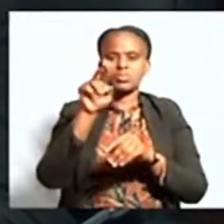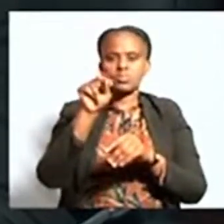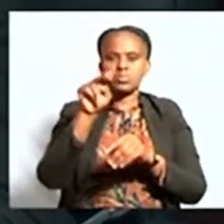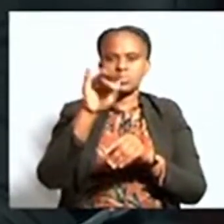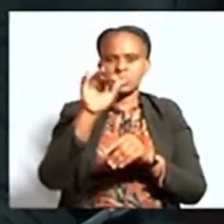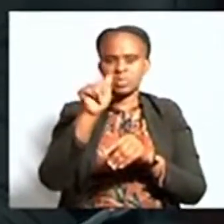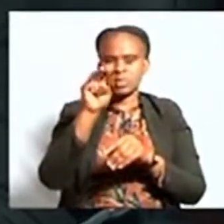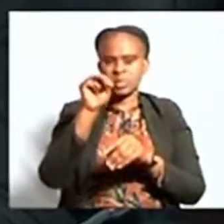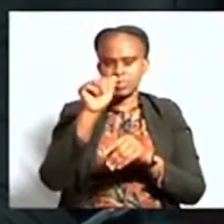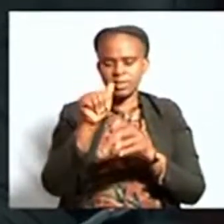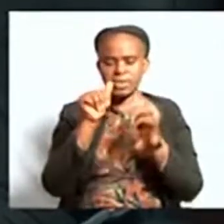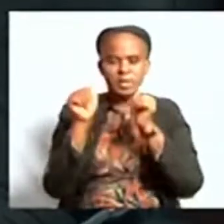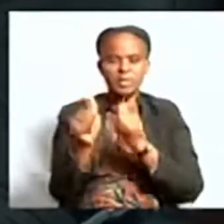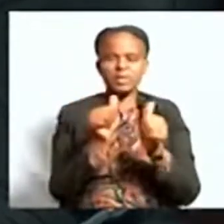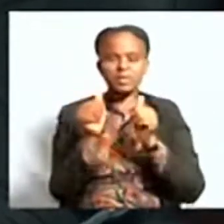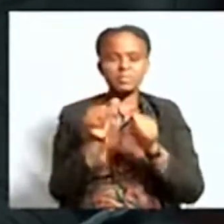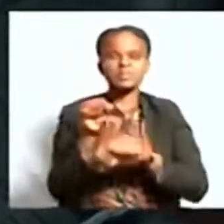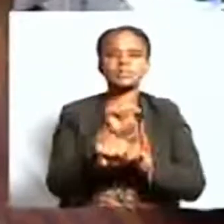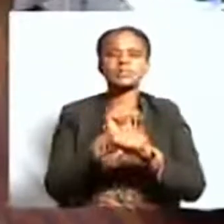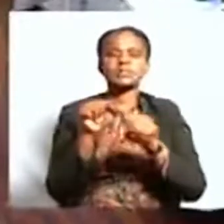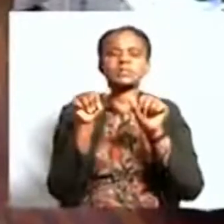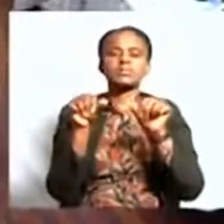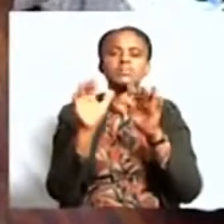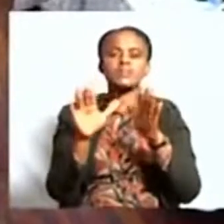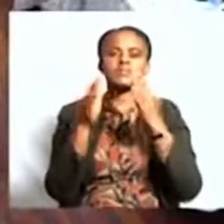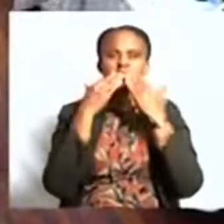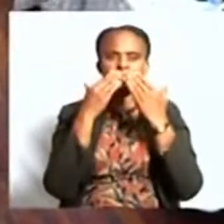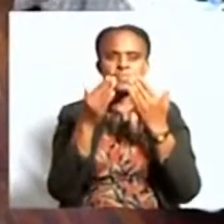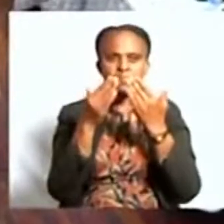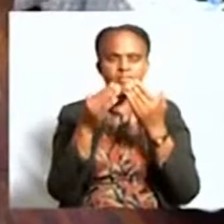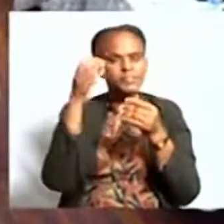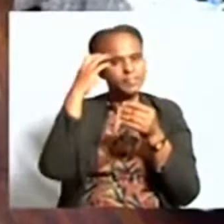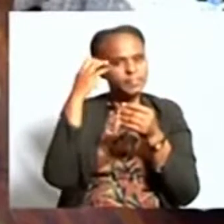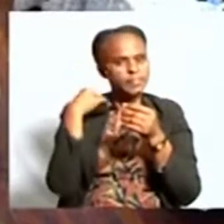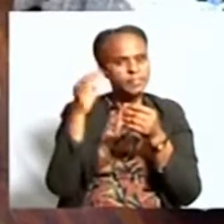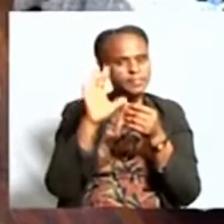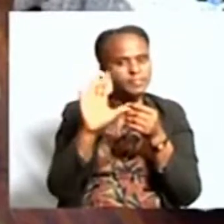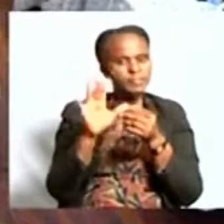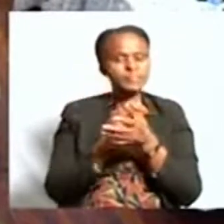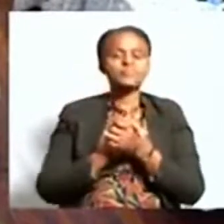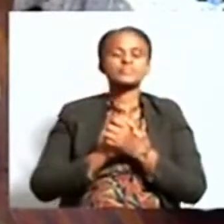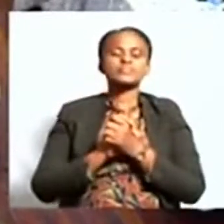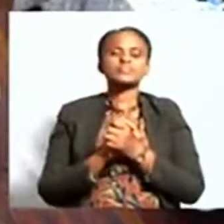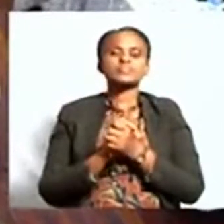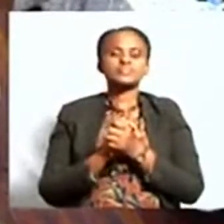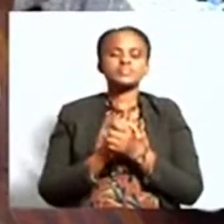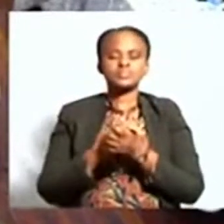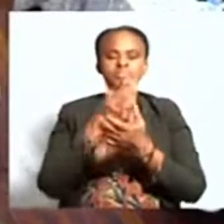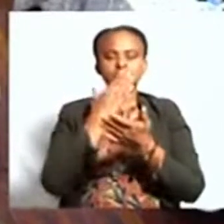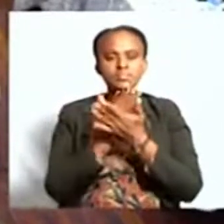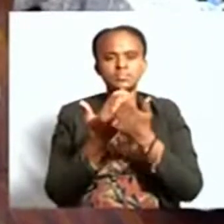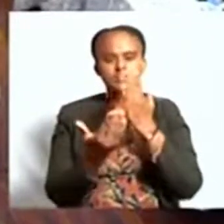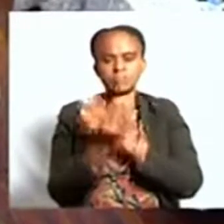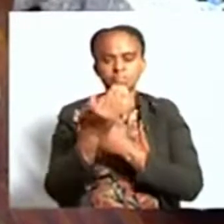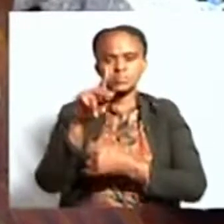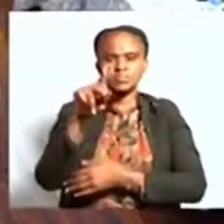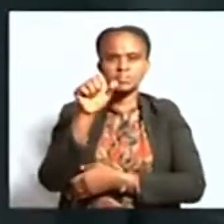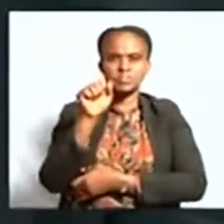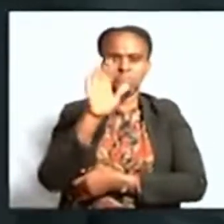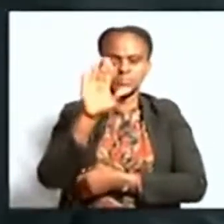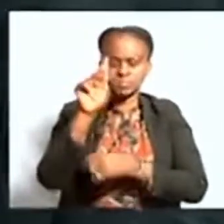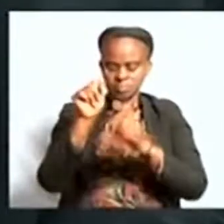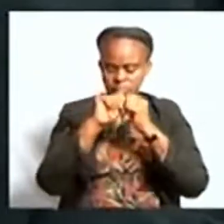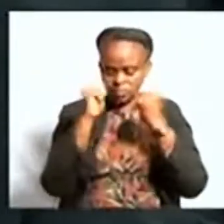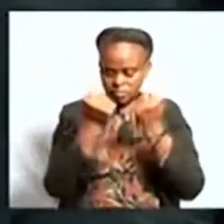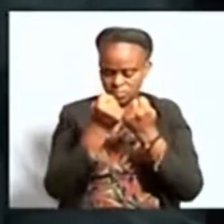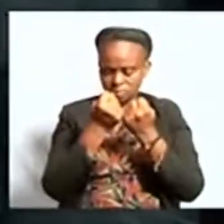Senior Auditor. Submit. Thank you. Accountant General's Office. Good morning, PS and your team. My name